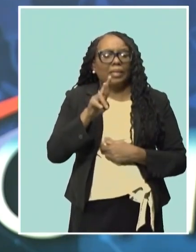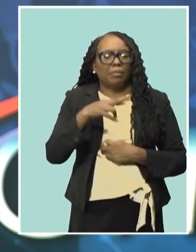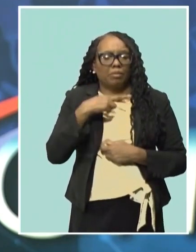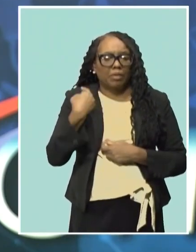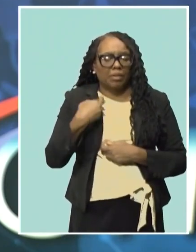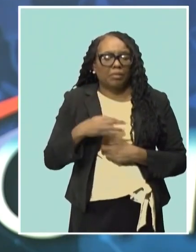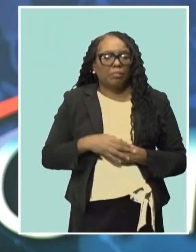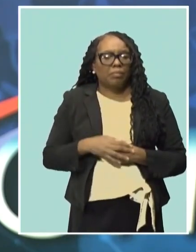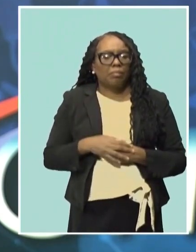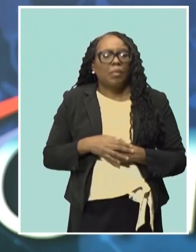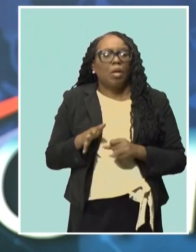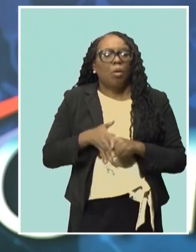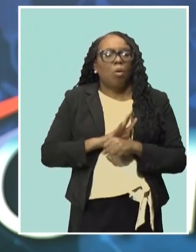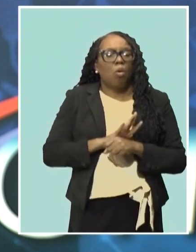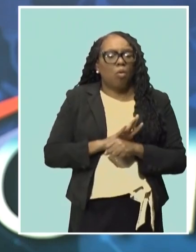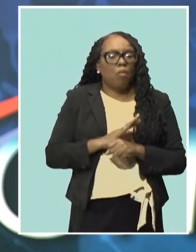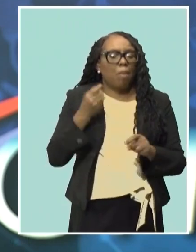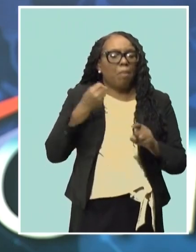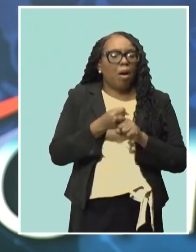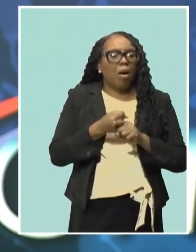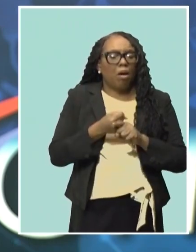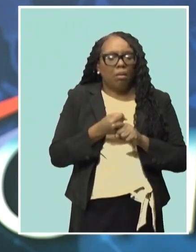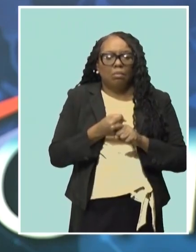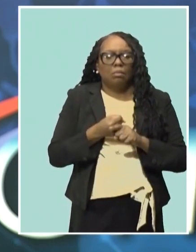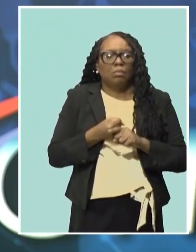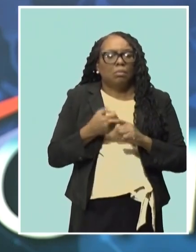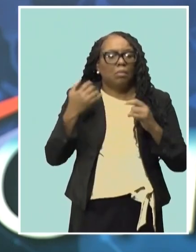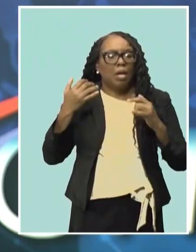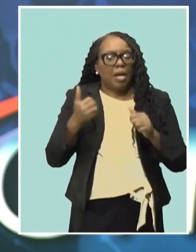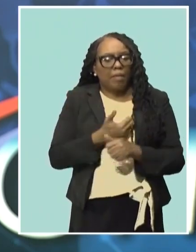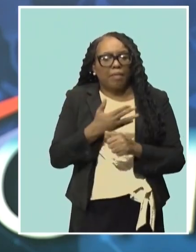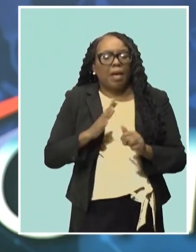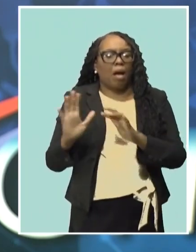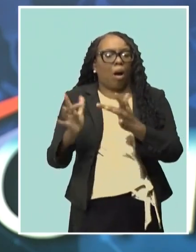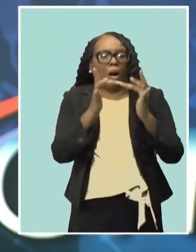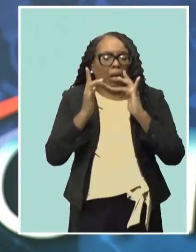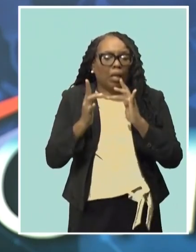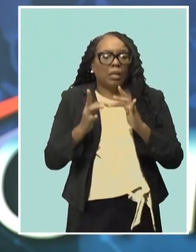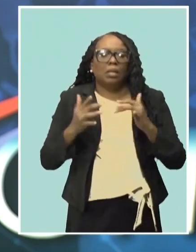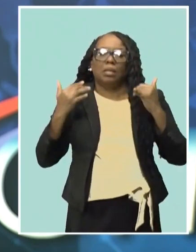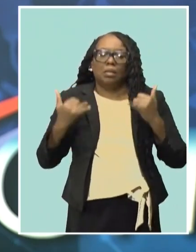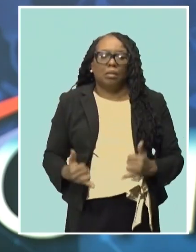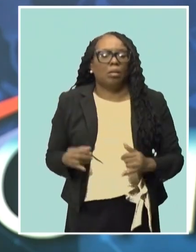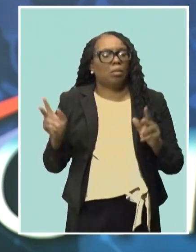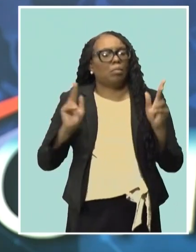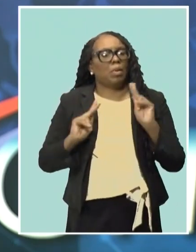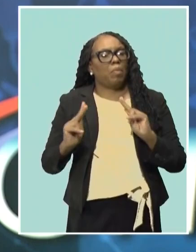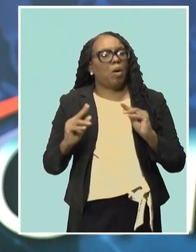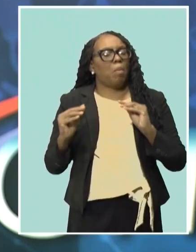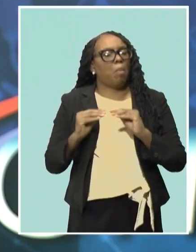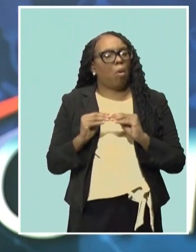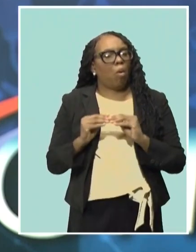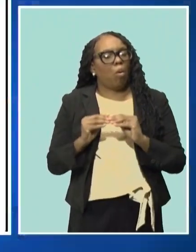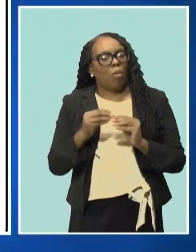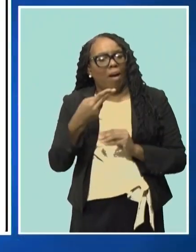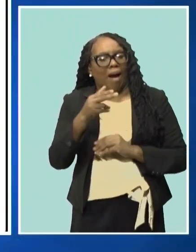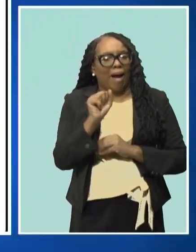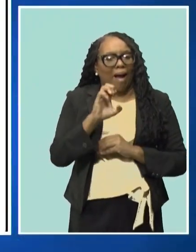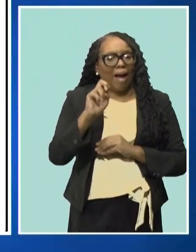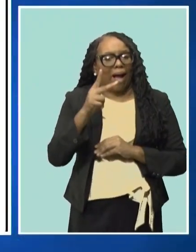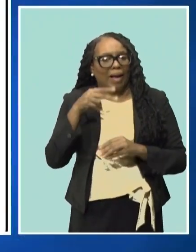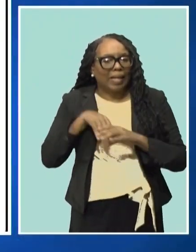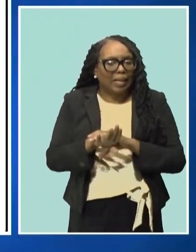dragged populations across the world online, a move which has strengthened the hands of hackers. You have